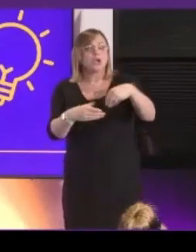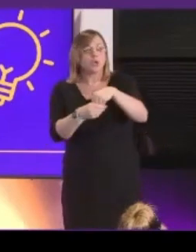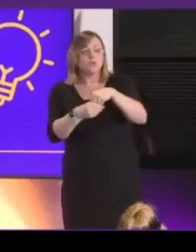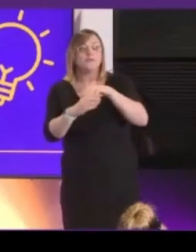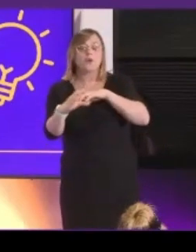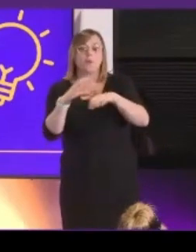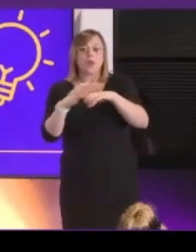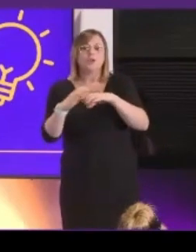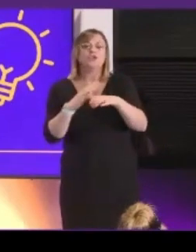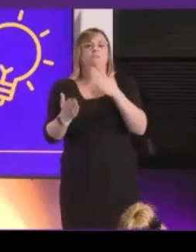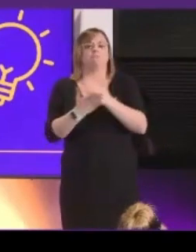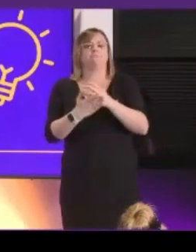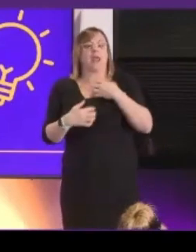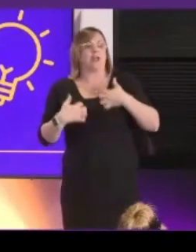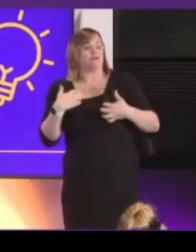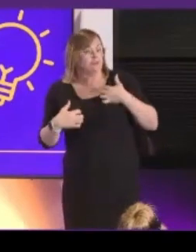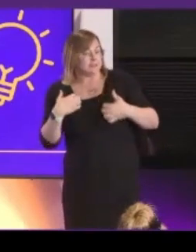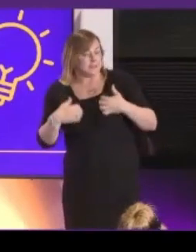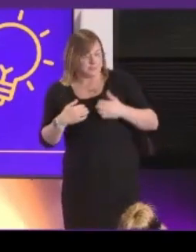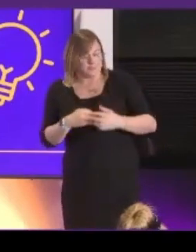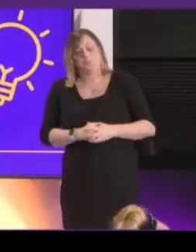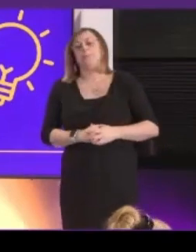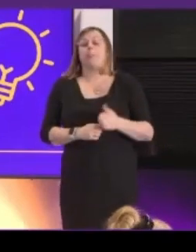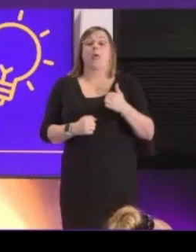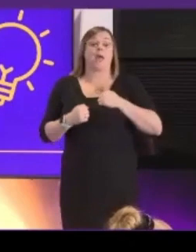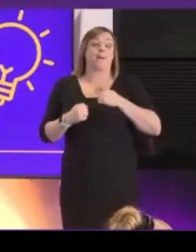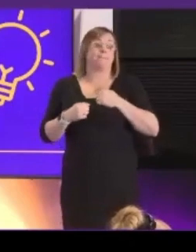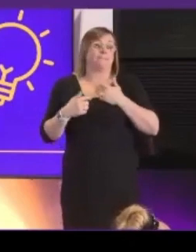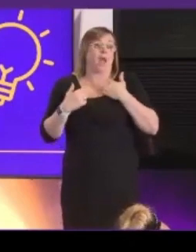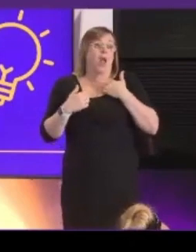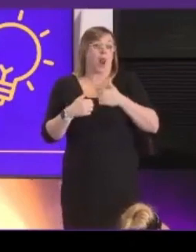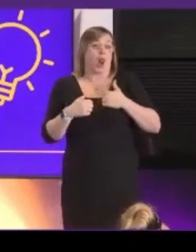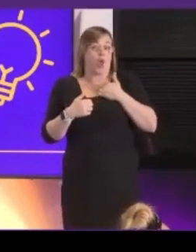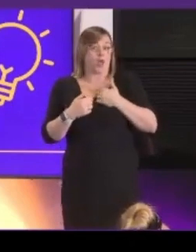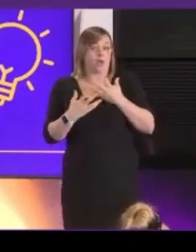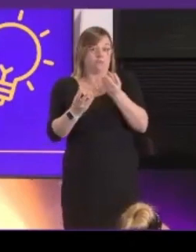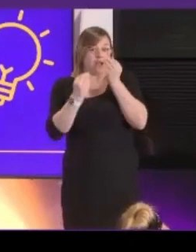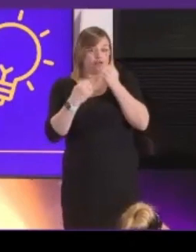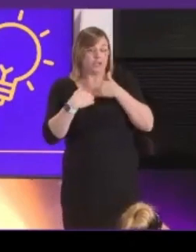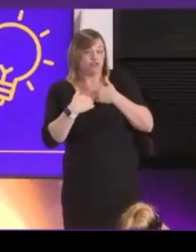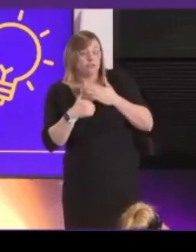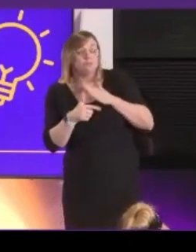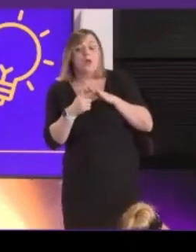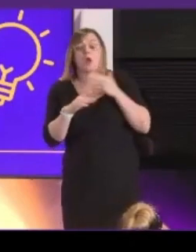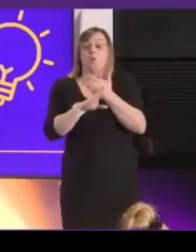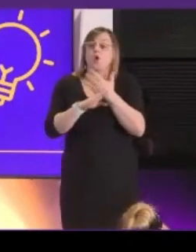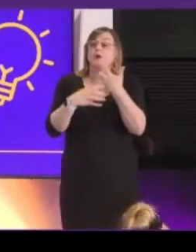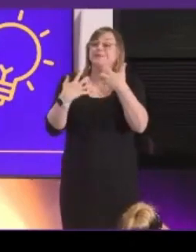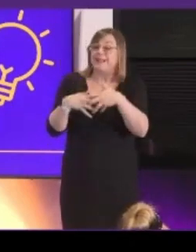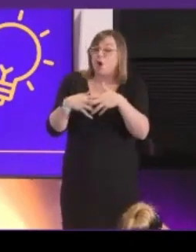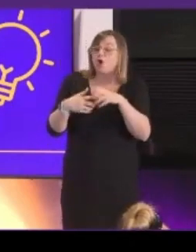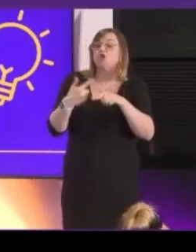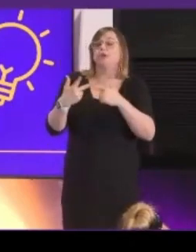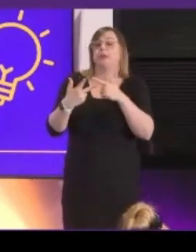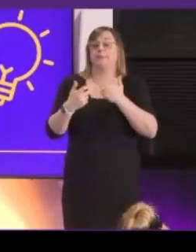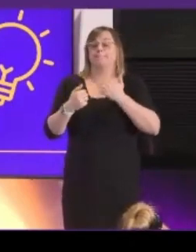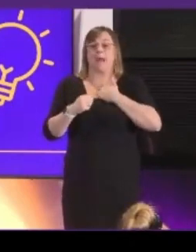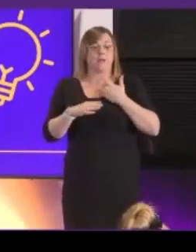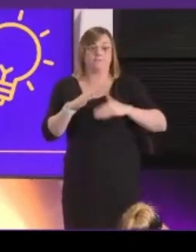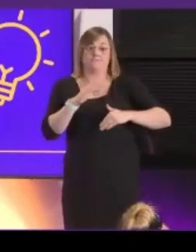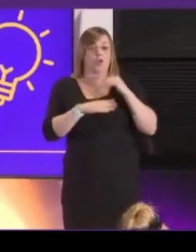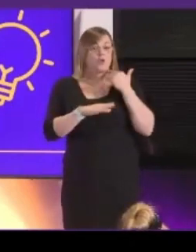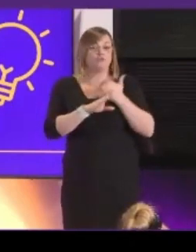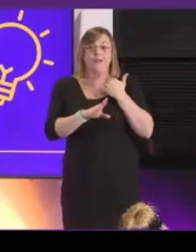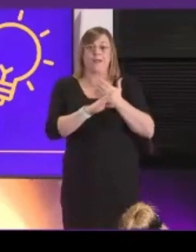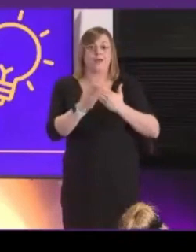comms was quite interesting. You know, I'm a lawyer by education. I worked in technology my whole career, and I